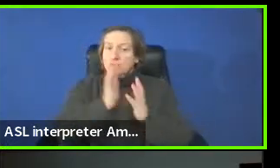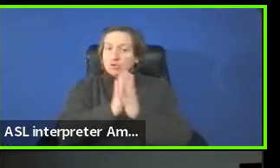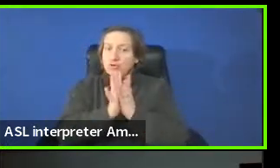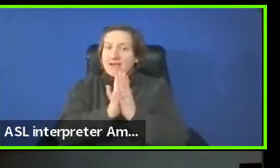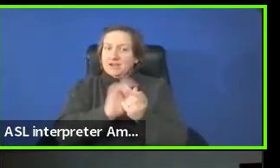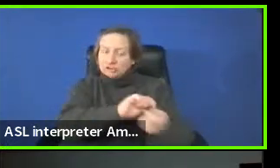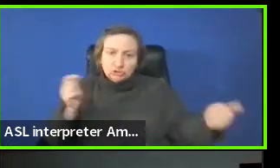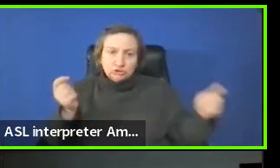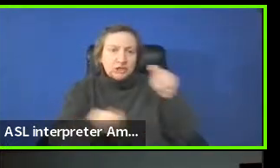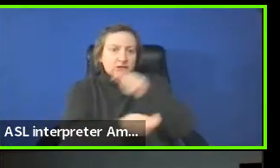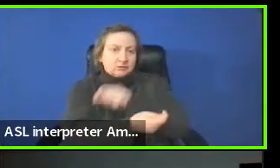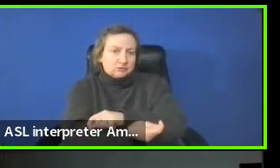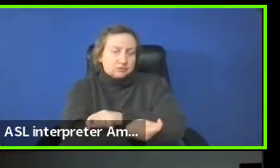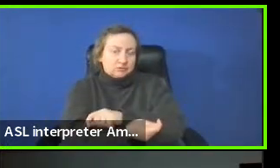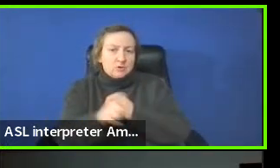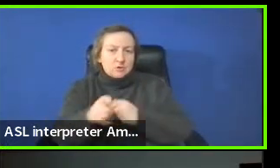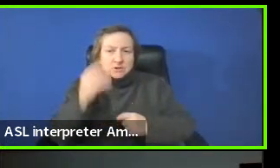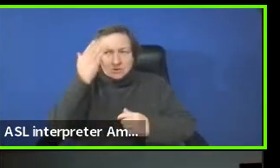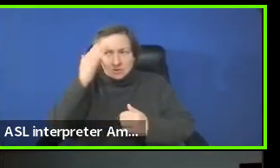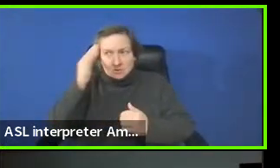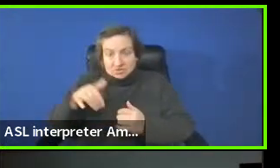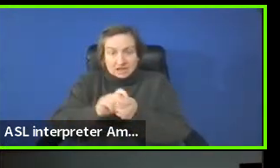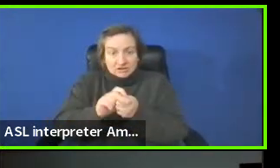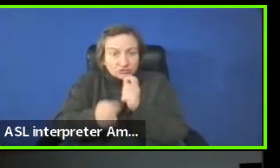to know how that change of traffic